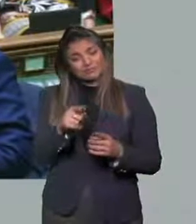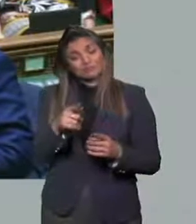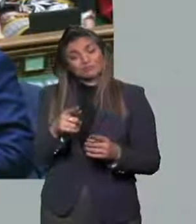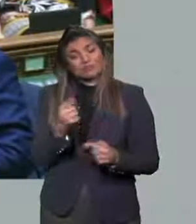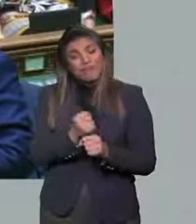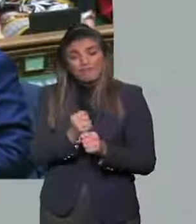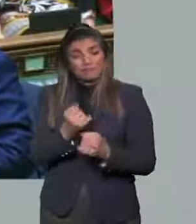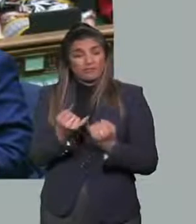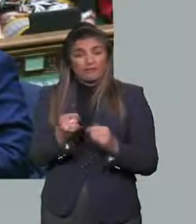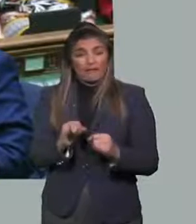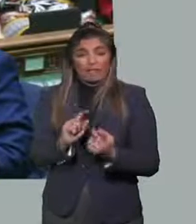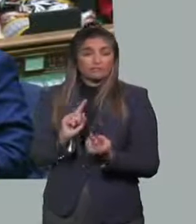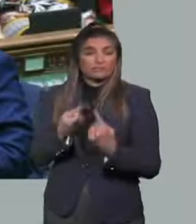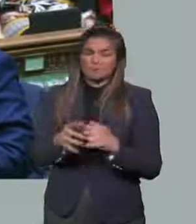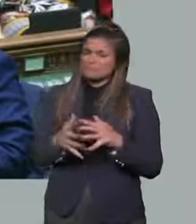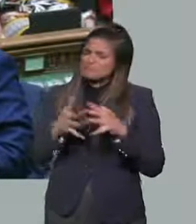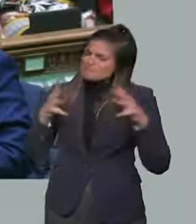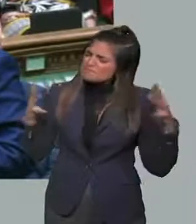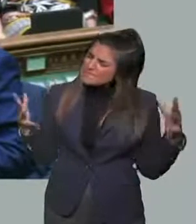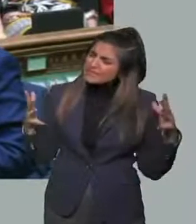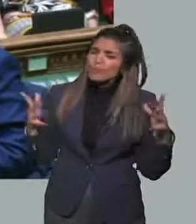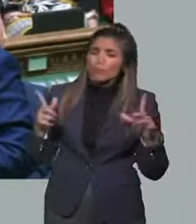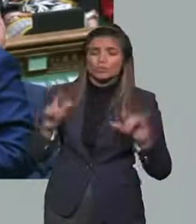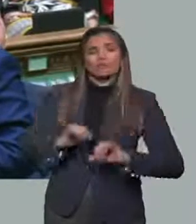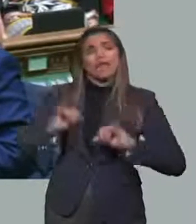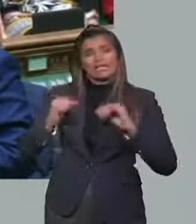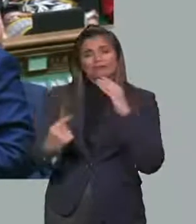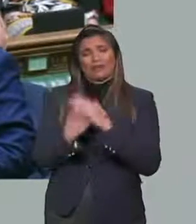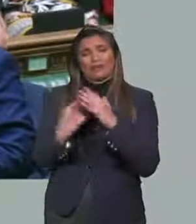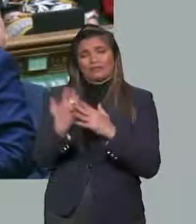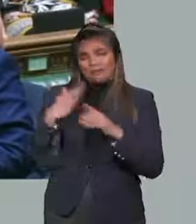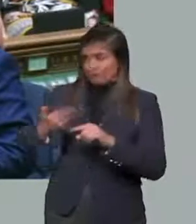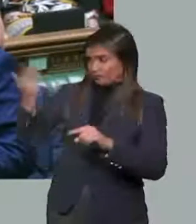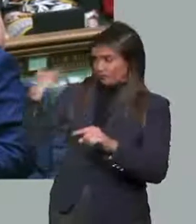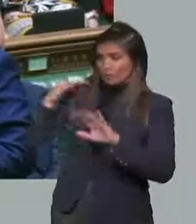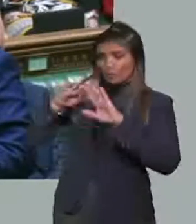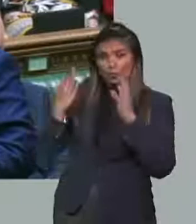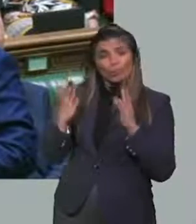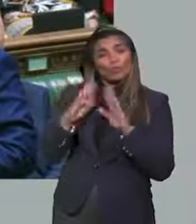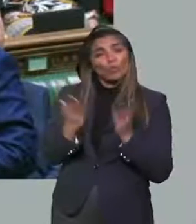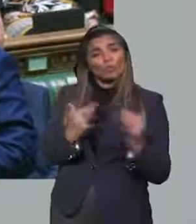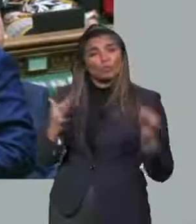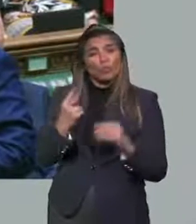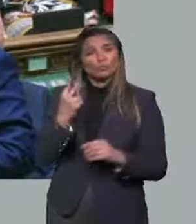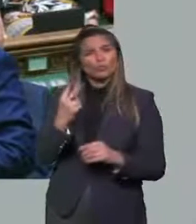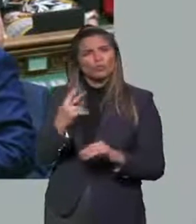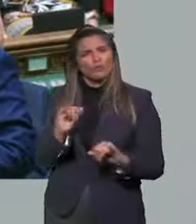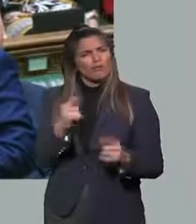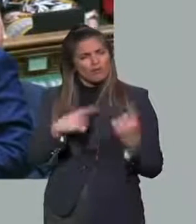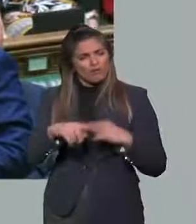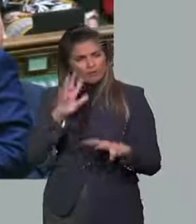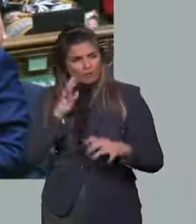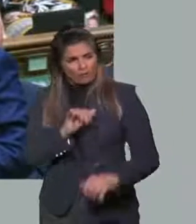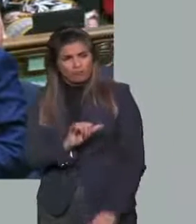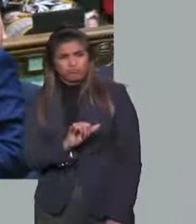response to the biggest refugee crisis in Europe since World War II. It is deeply concerning that it's taken the